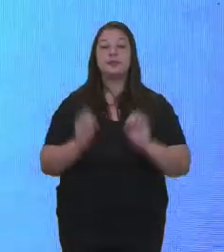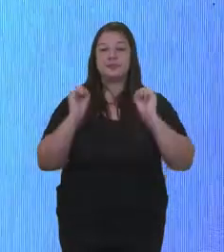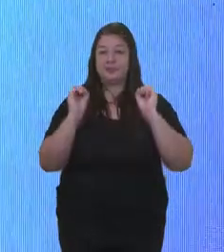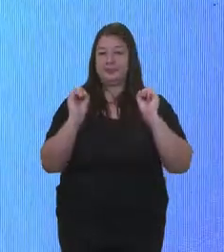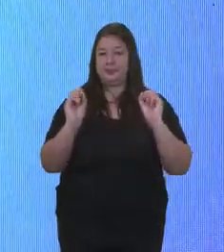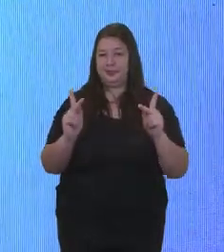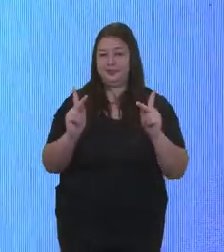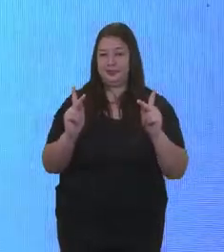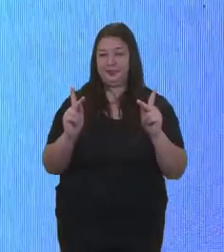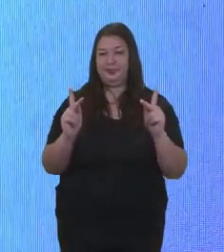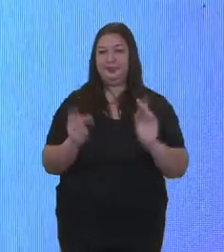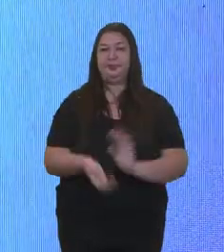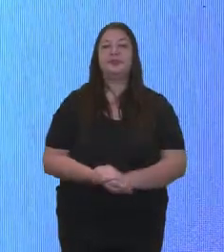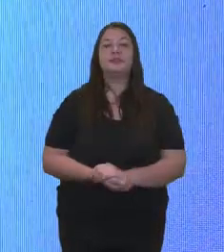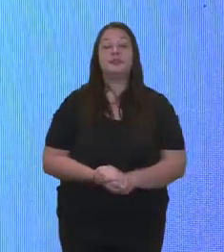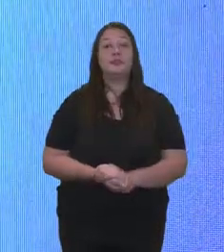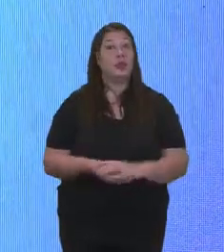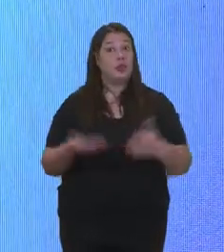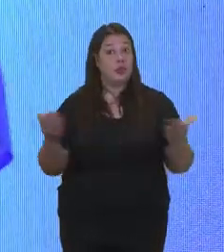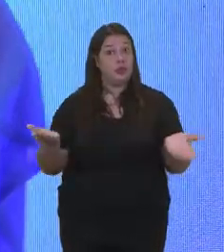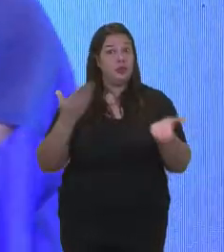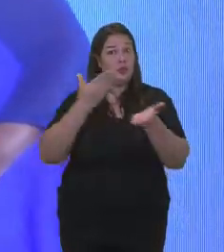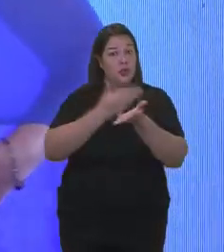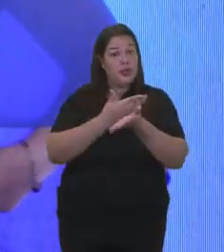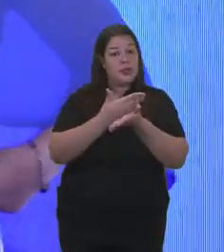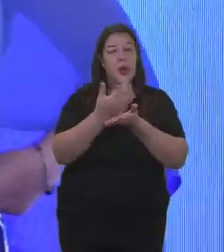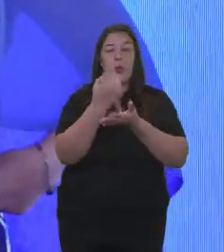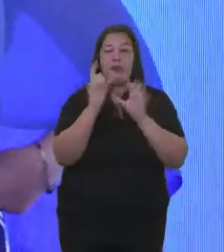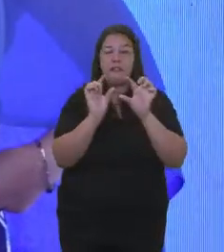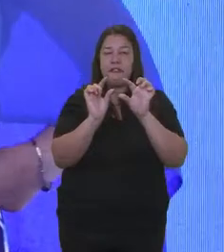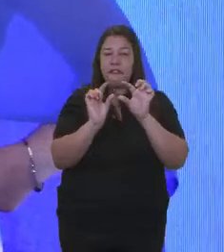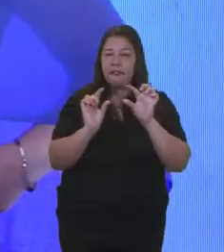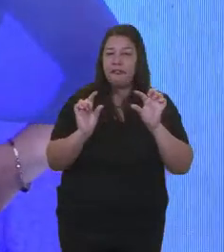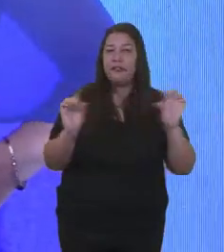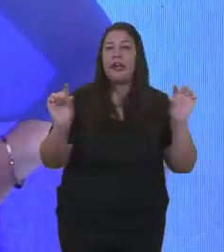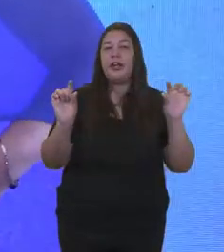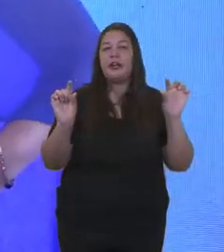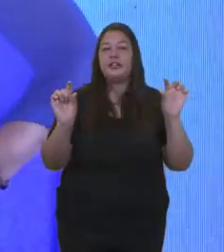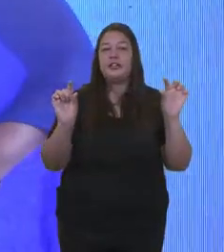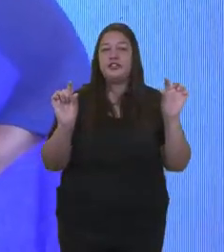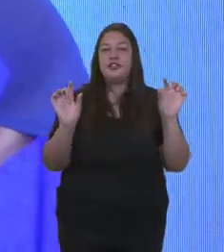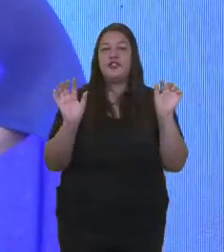Okay. Vou começar com uma frase.